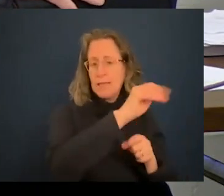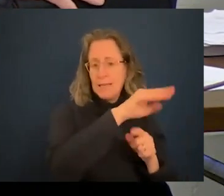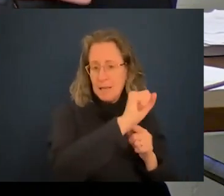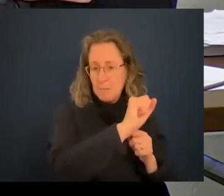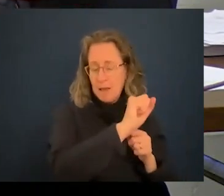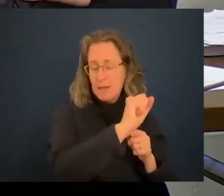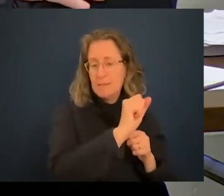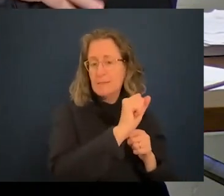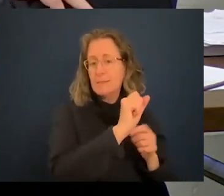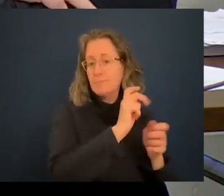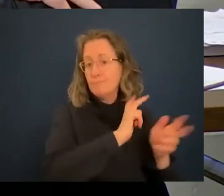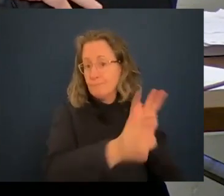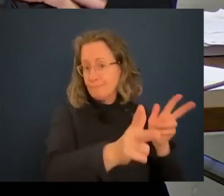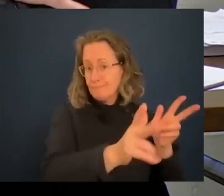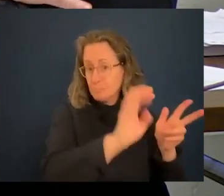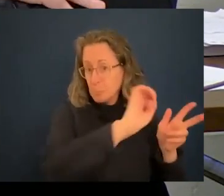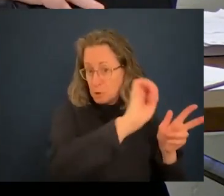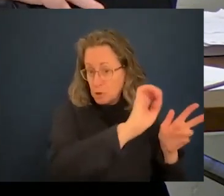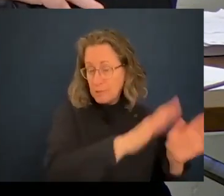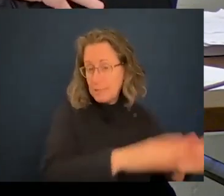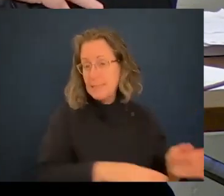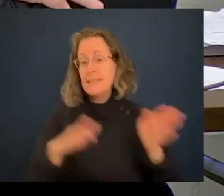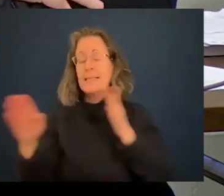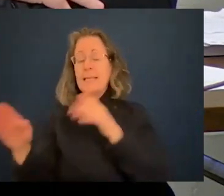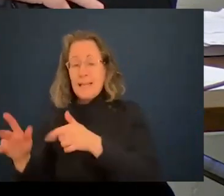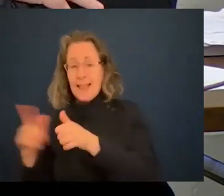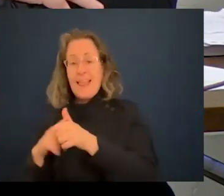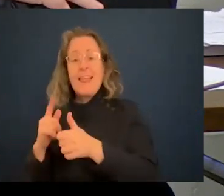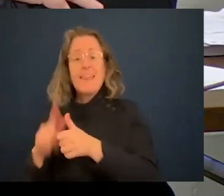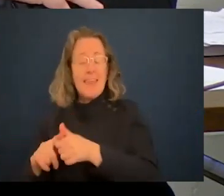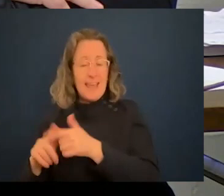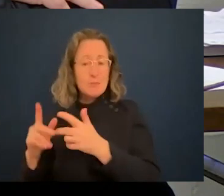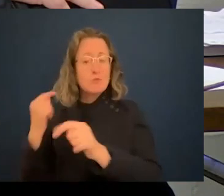on uh two different trucks